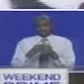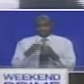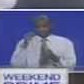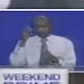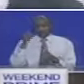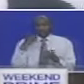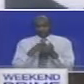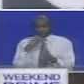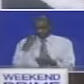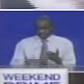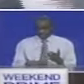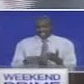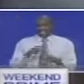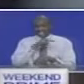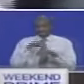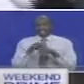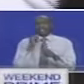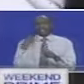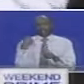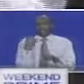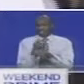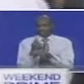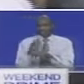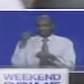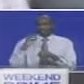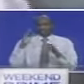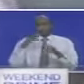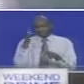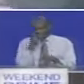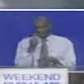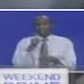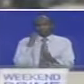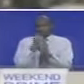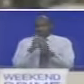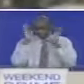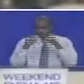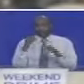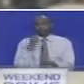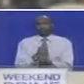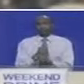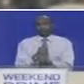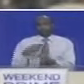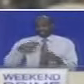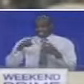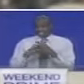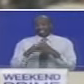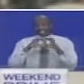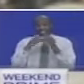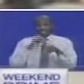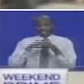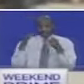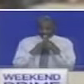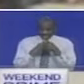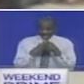11th nationally and emerged as the best performing Muslim school in the country. Tunaanza masomo saa mbili hadi